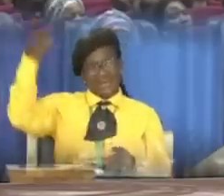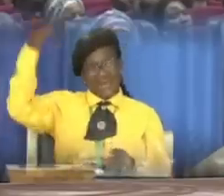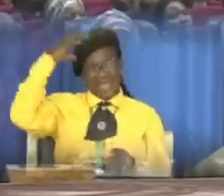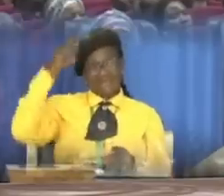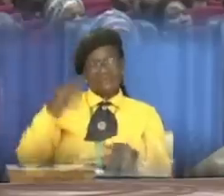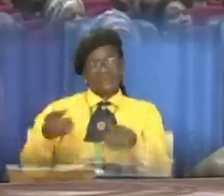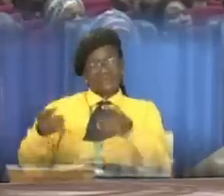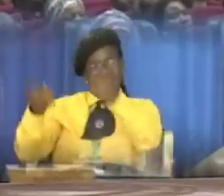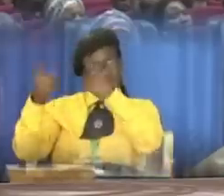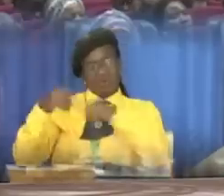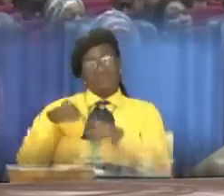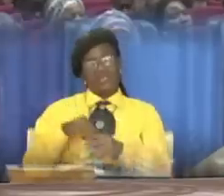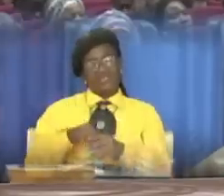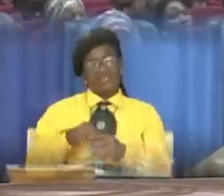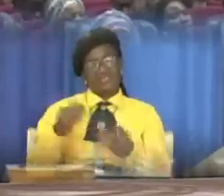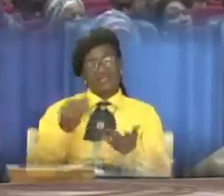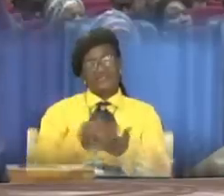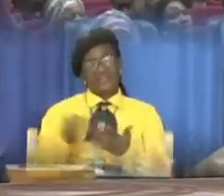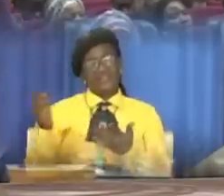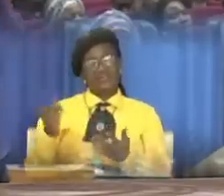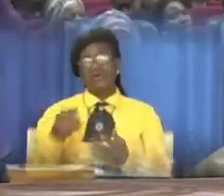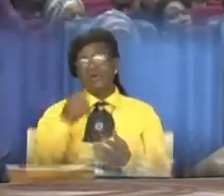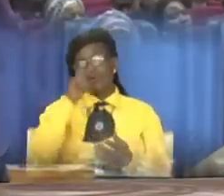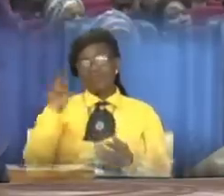go out.